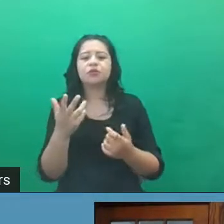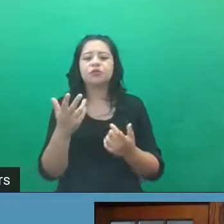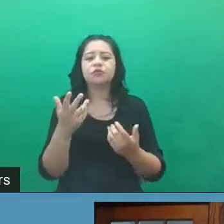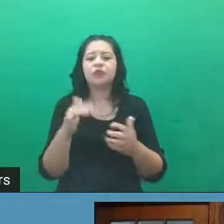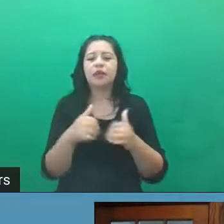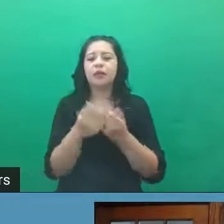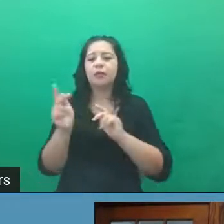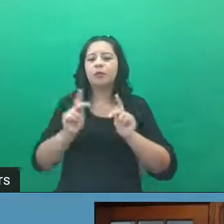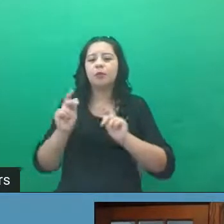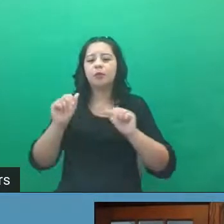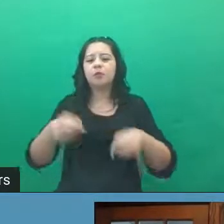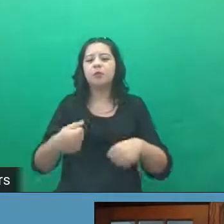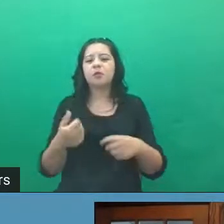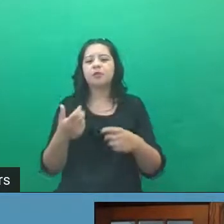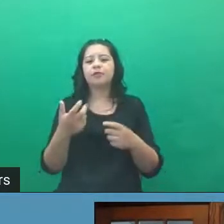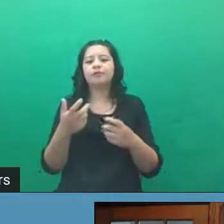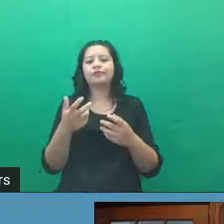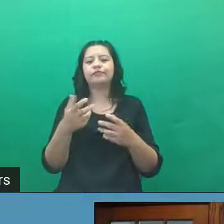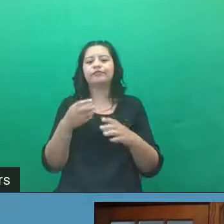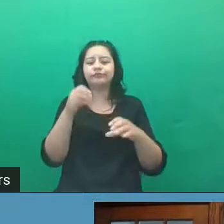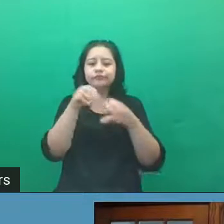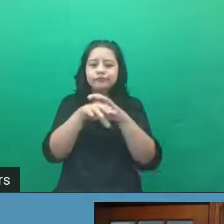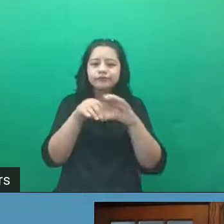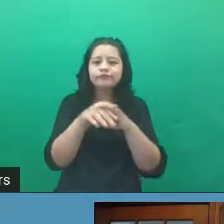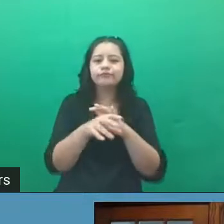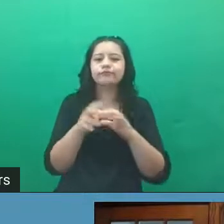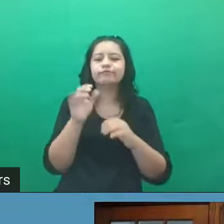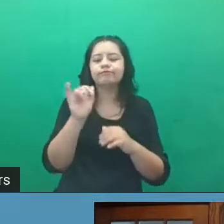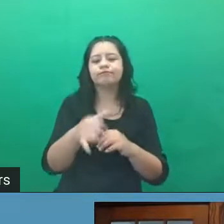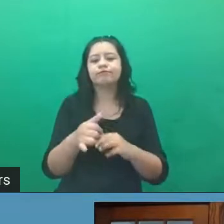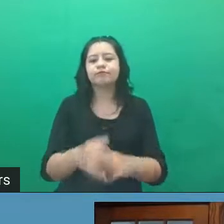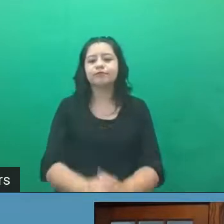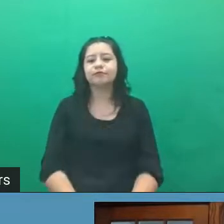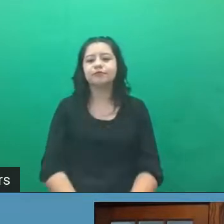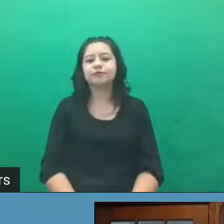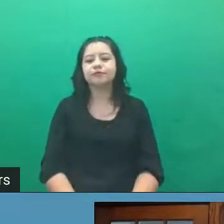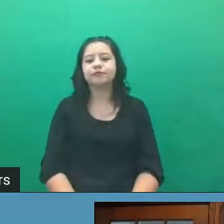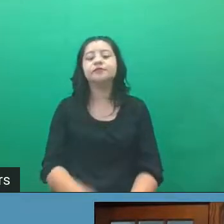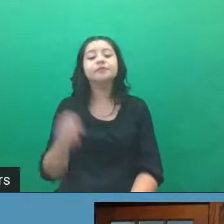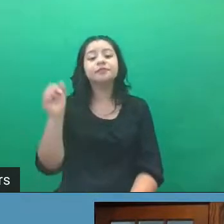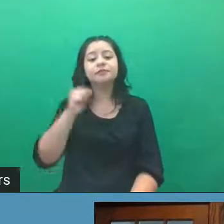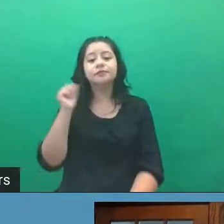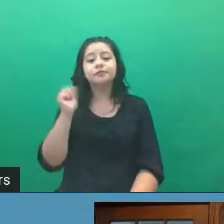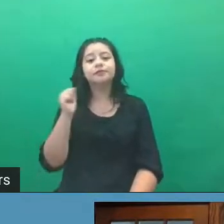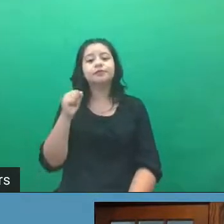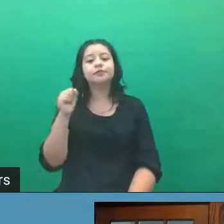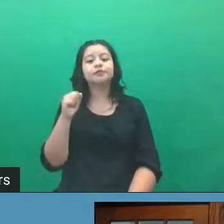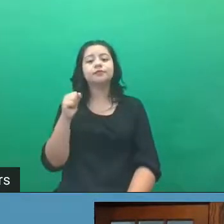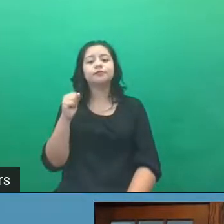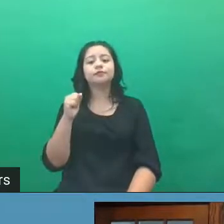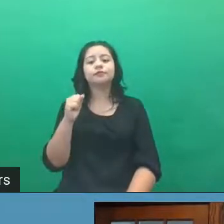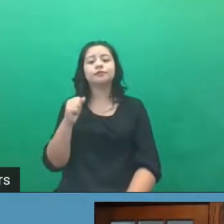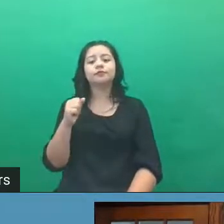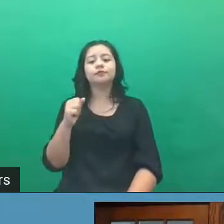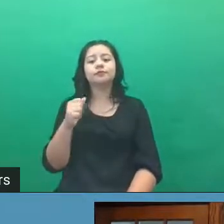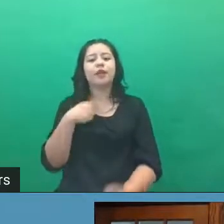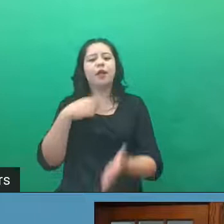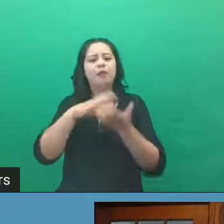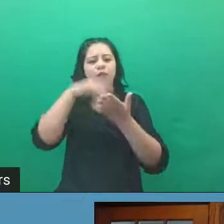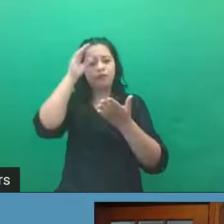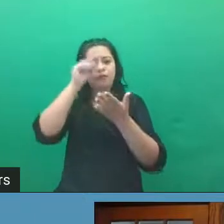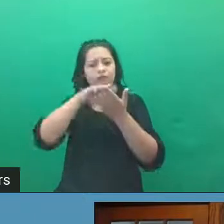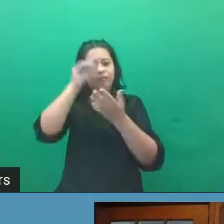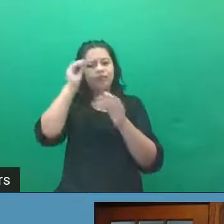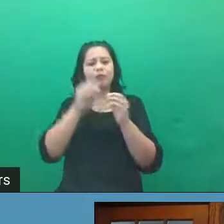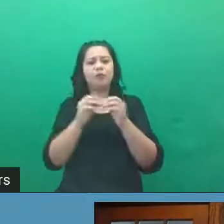with needs fully access the live streamed events? Yeah, those are I'm learning more and more